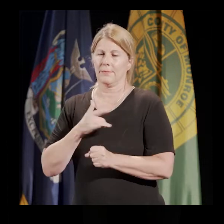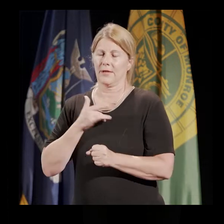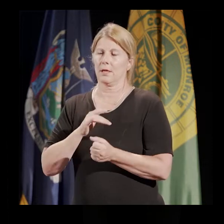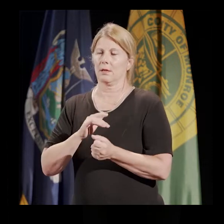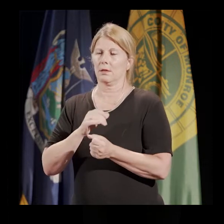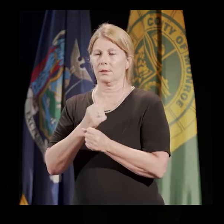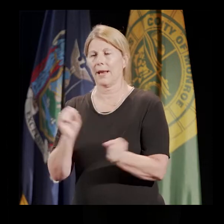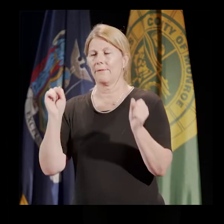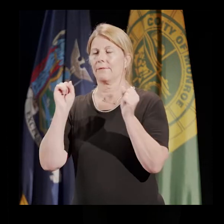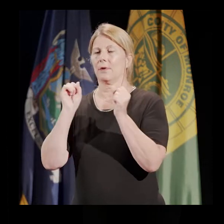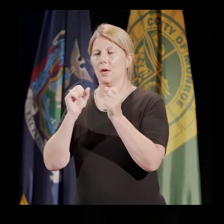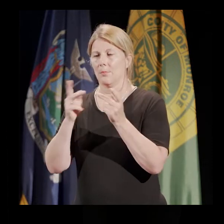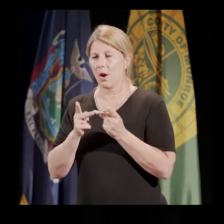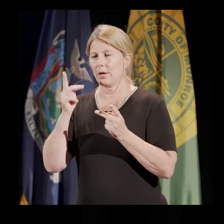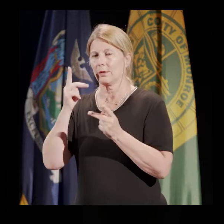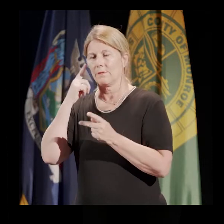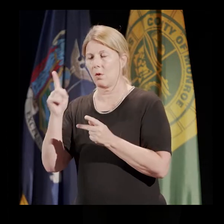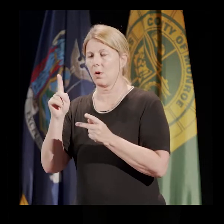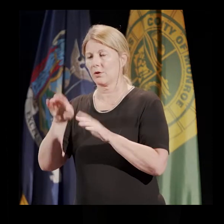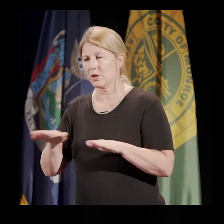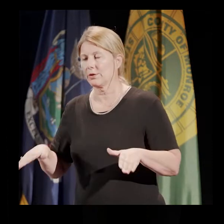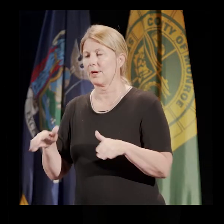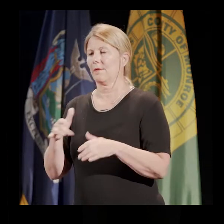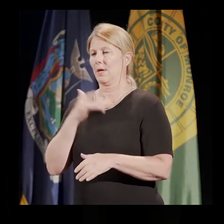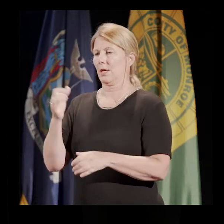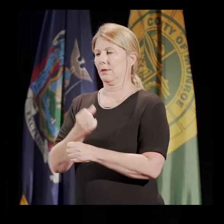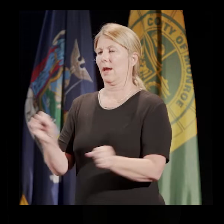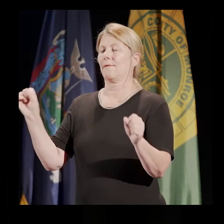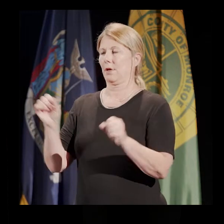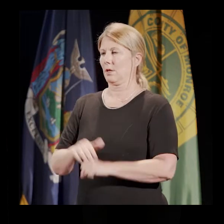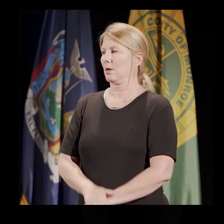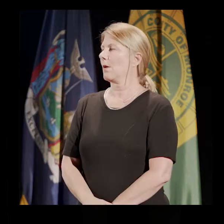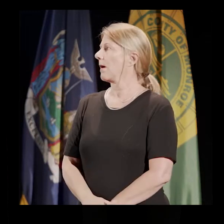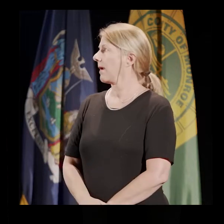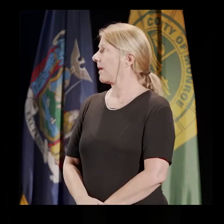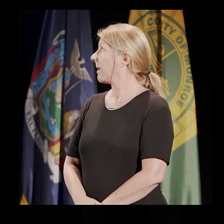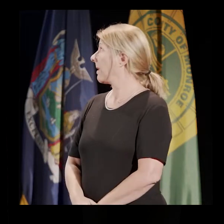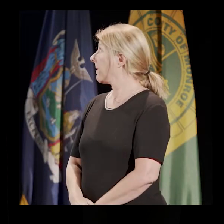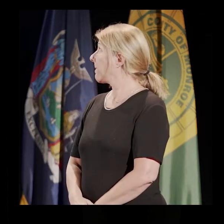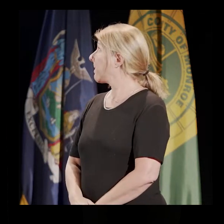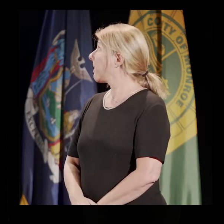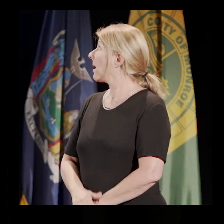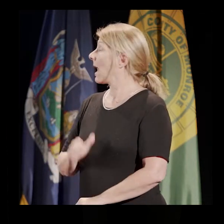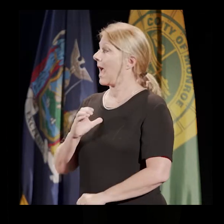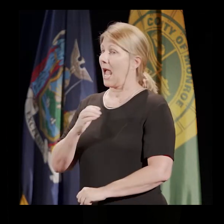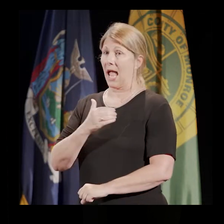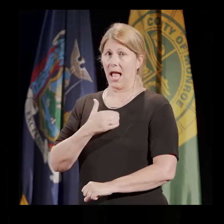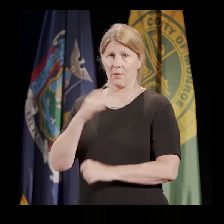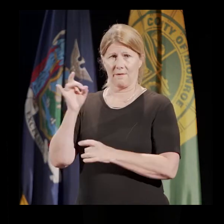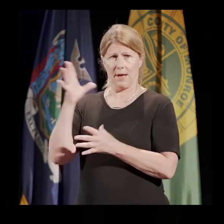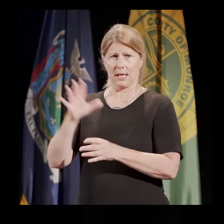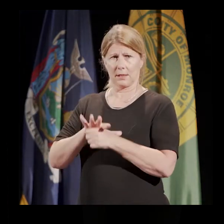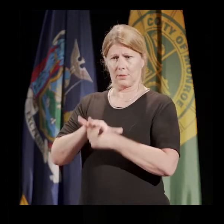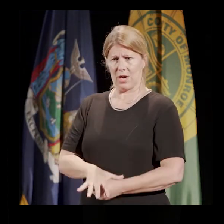children can have fun and learn under the guidance of caring adults. Our violence suppression efforts are being led